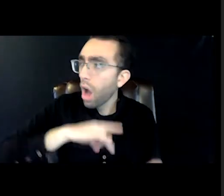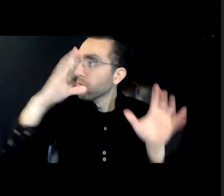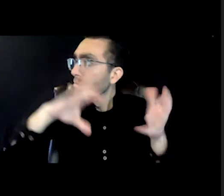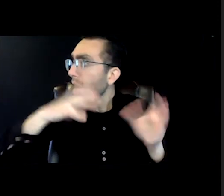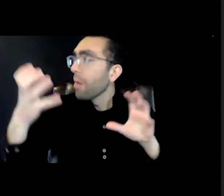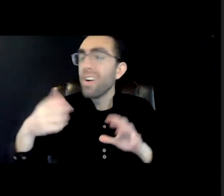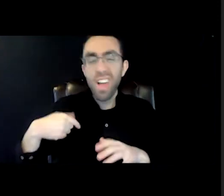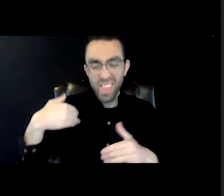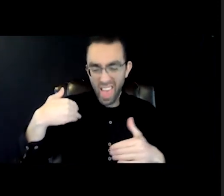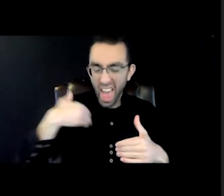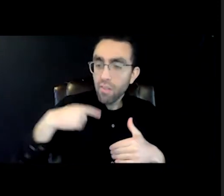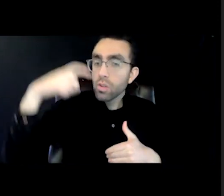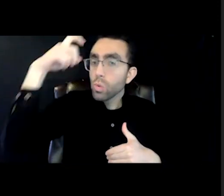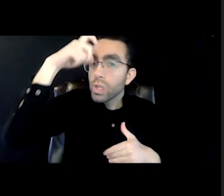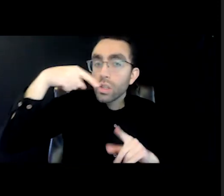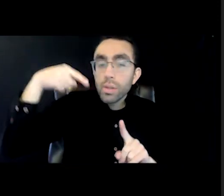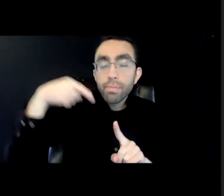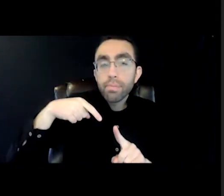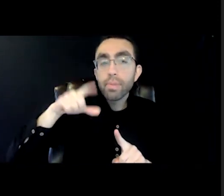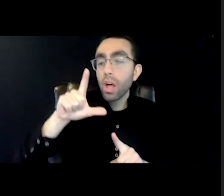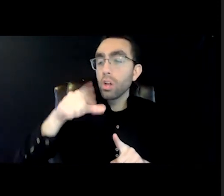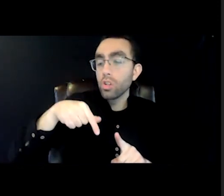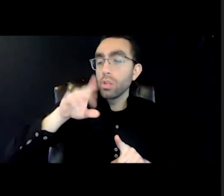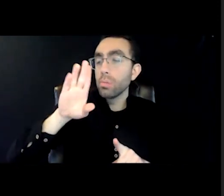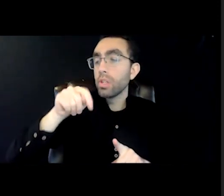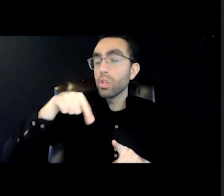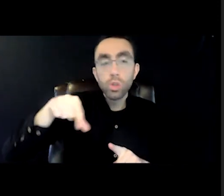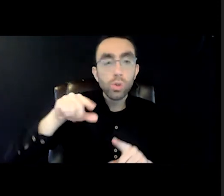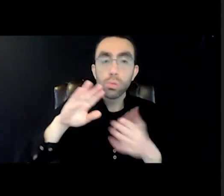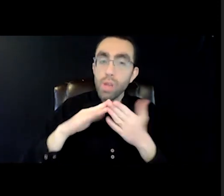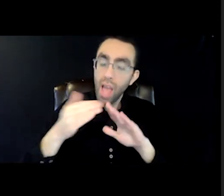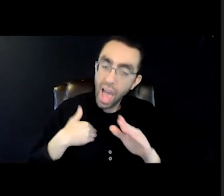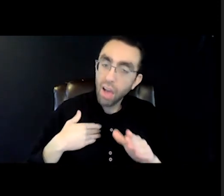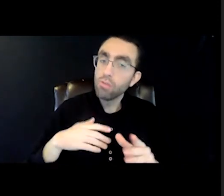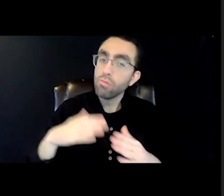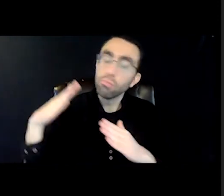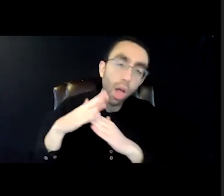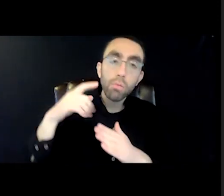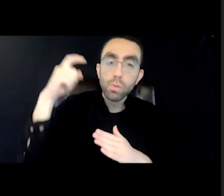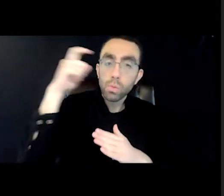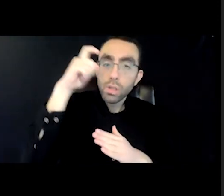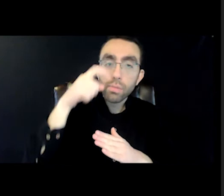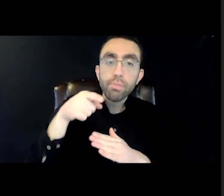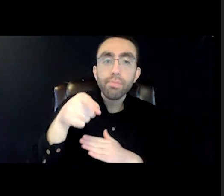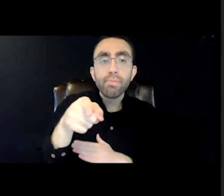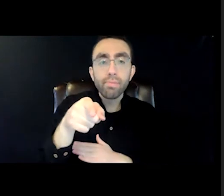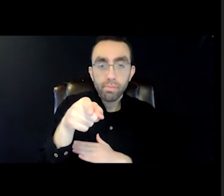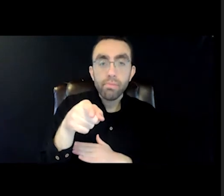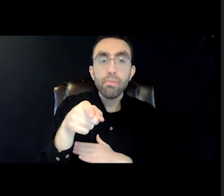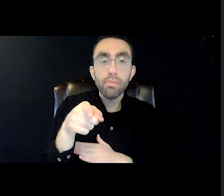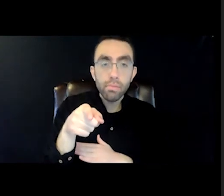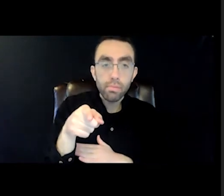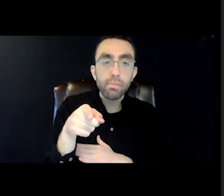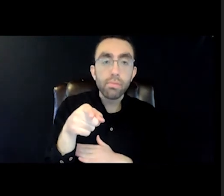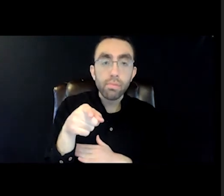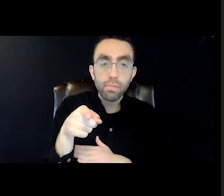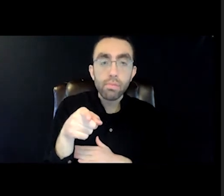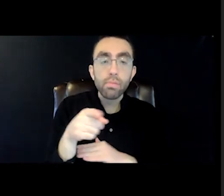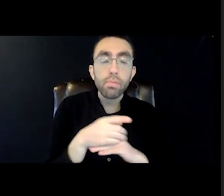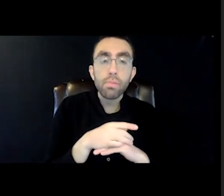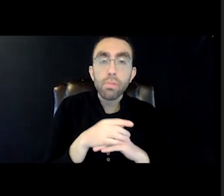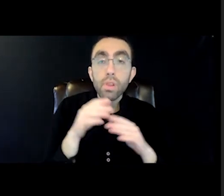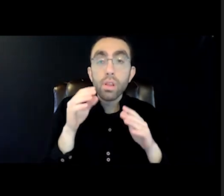This was a conversation that we had about disability justice and climate change. And again, thinking about